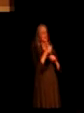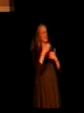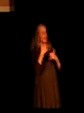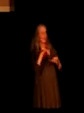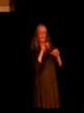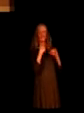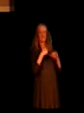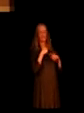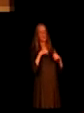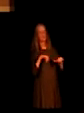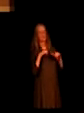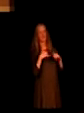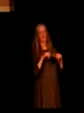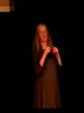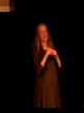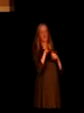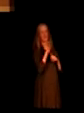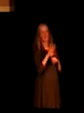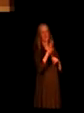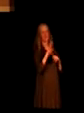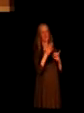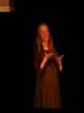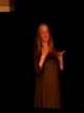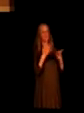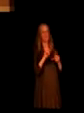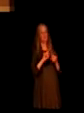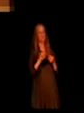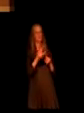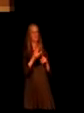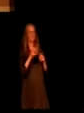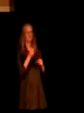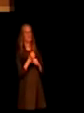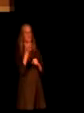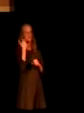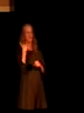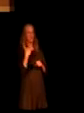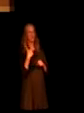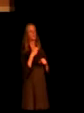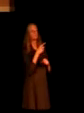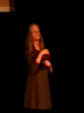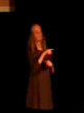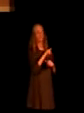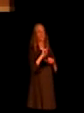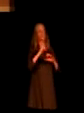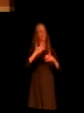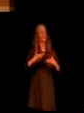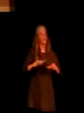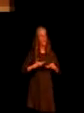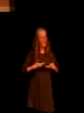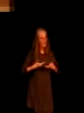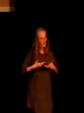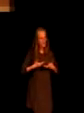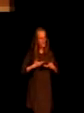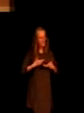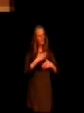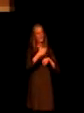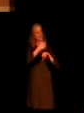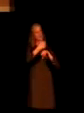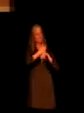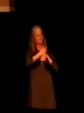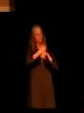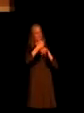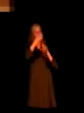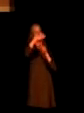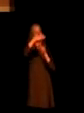toys. But about 5 years ago, they welcomed our sensors on. So now in